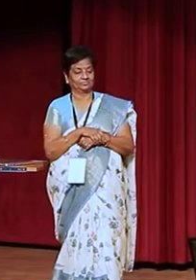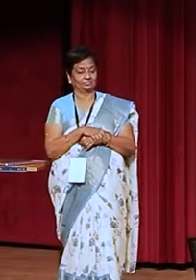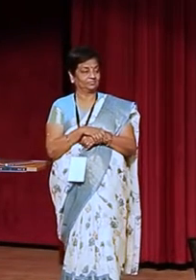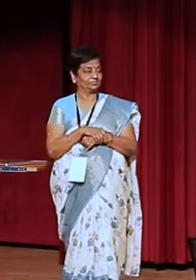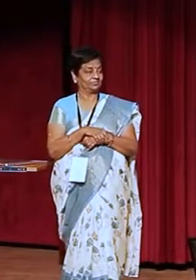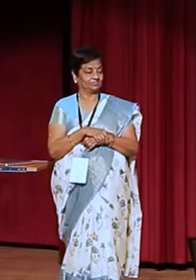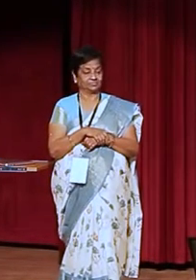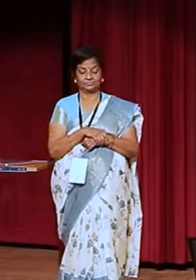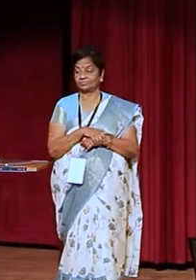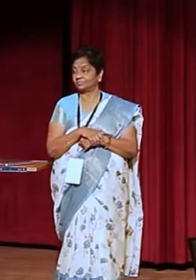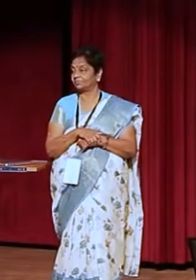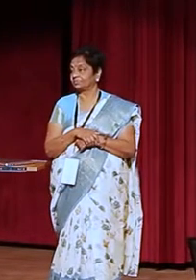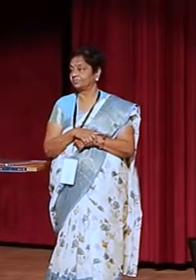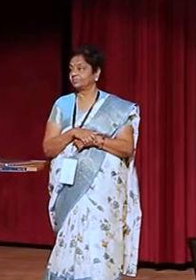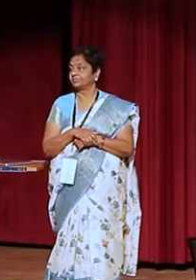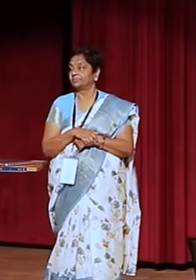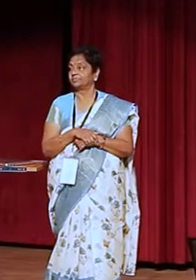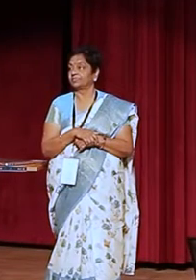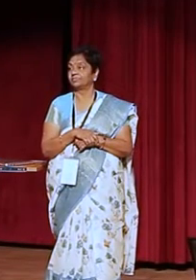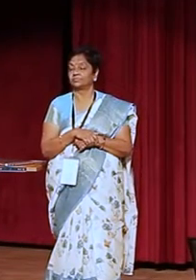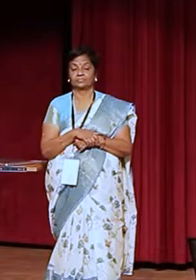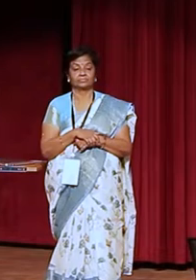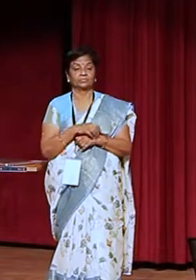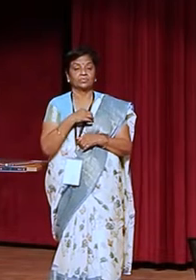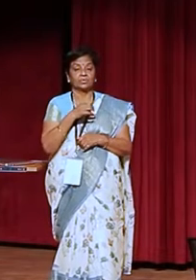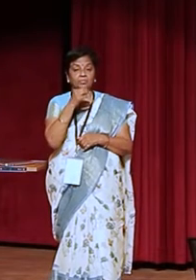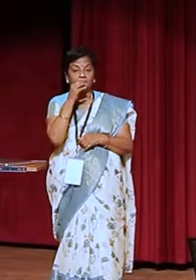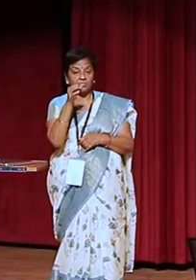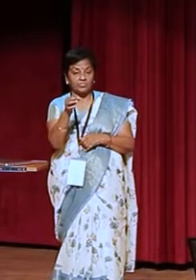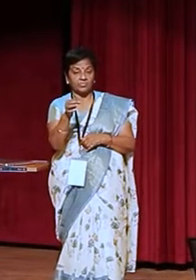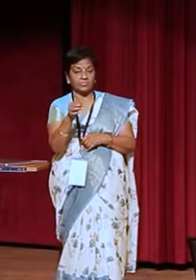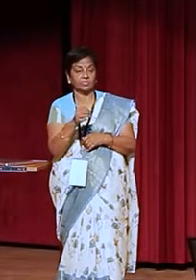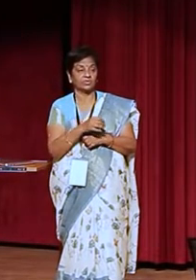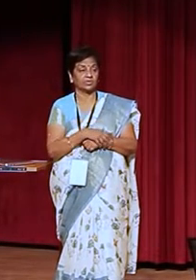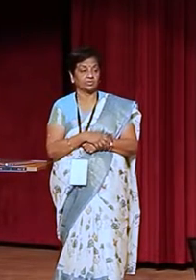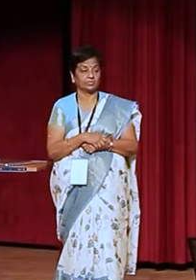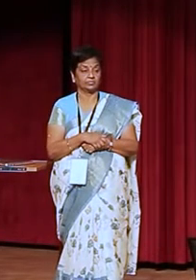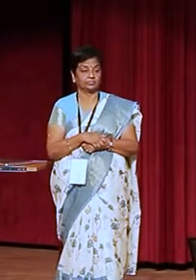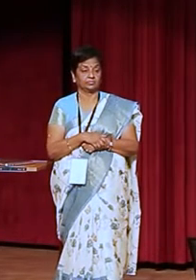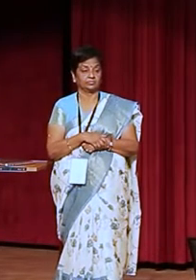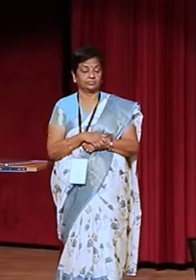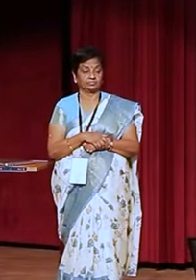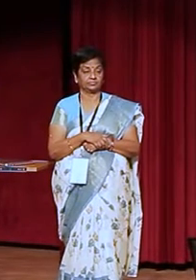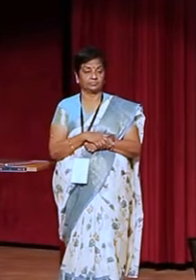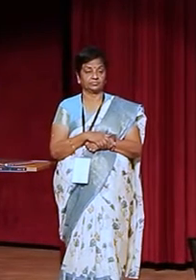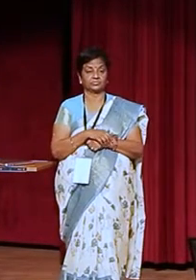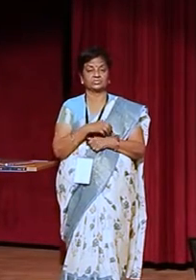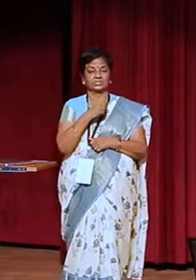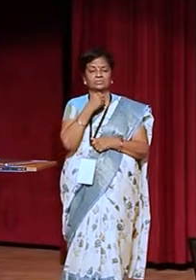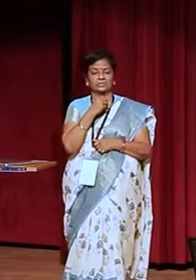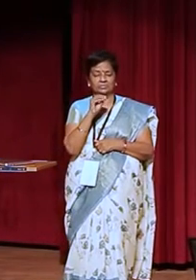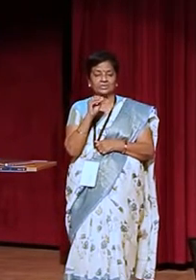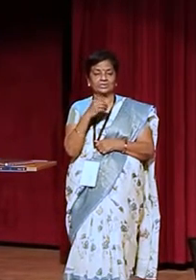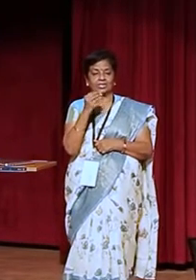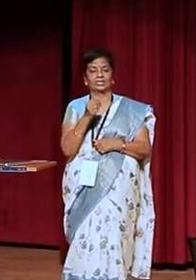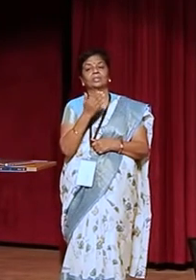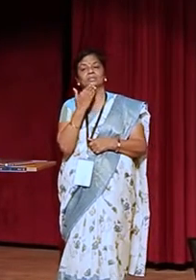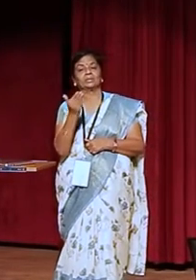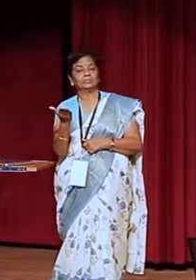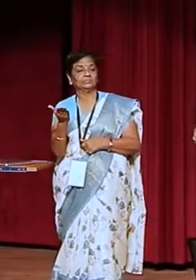my recording made a few days earlier. And if there are any questions or comments, I'll be happy to and say my voice for answers. Thank you very